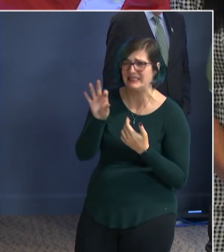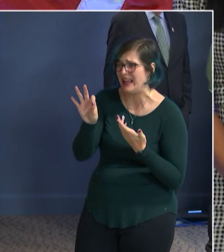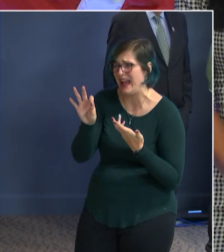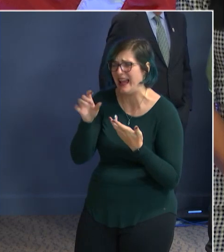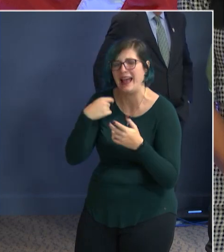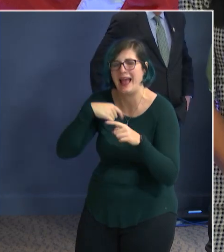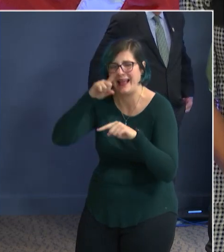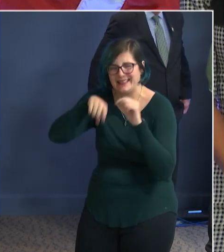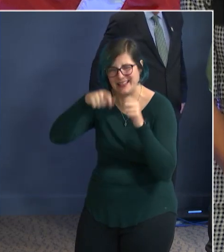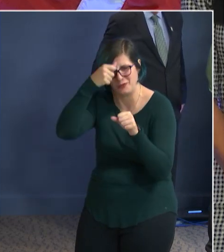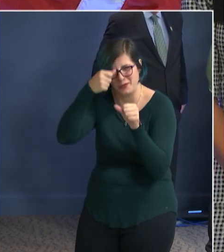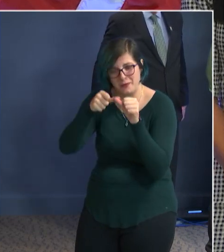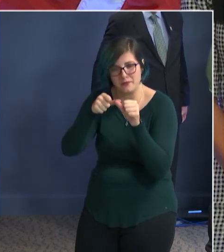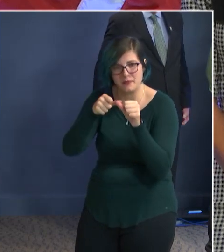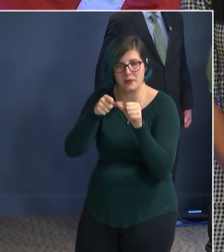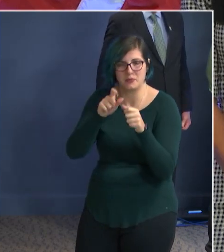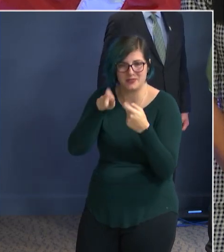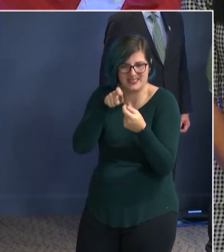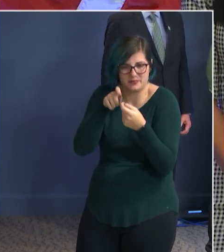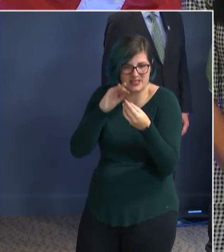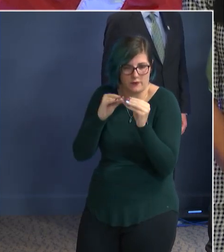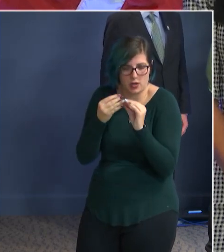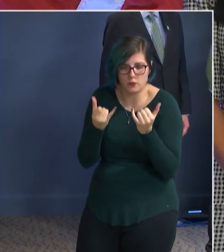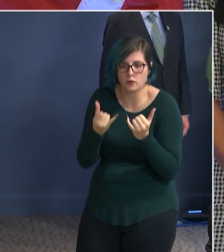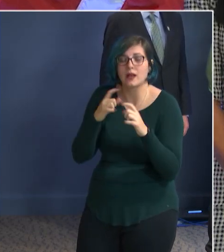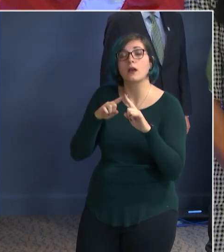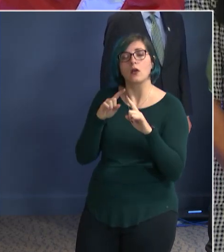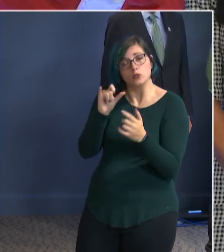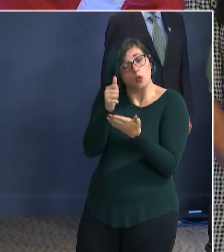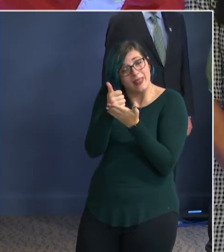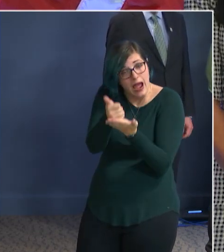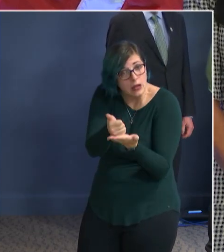the number, so that helps. But they also have,